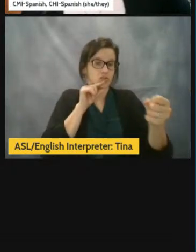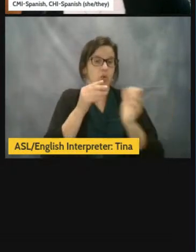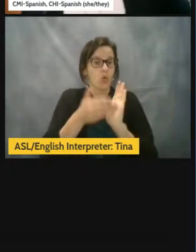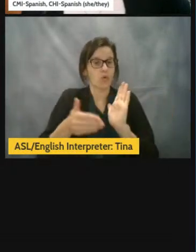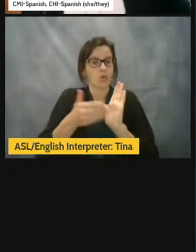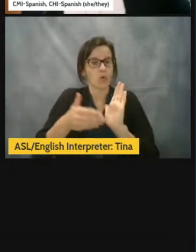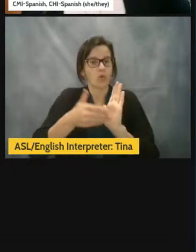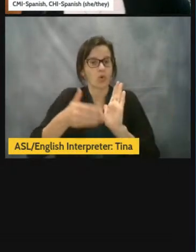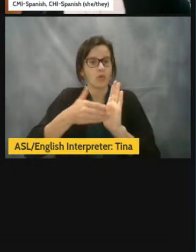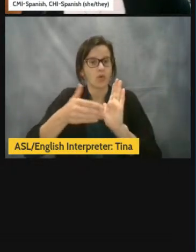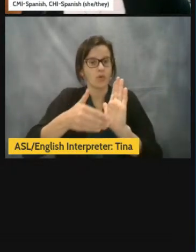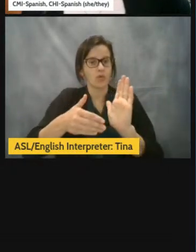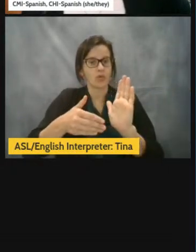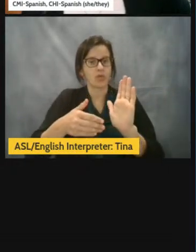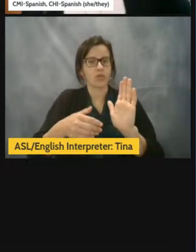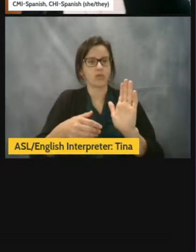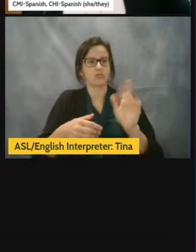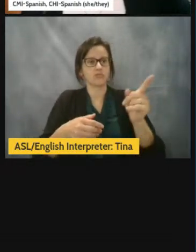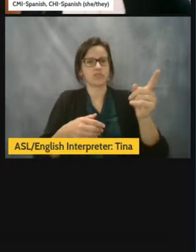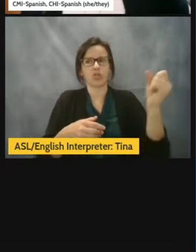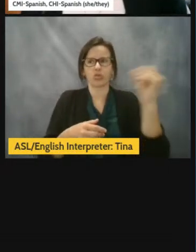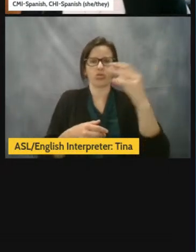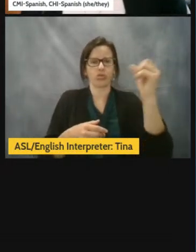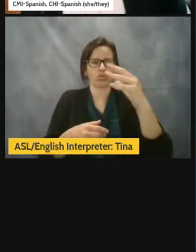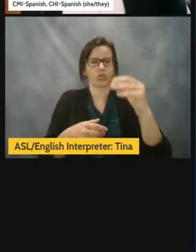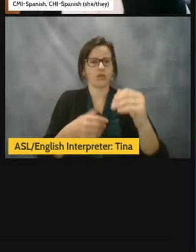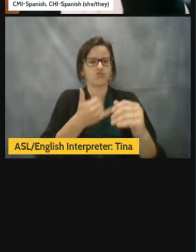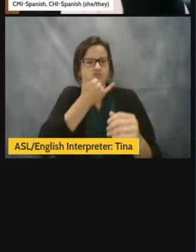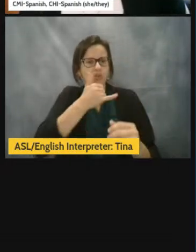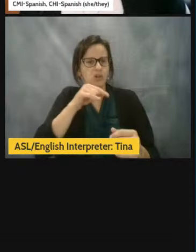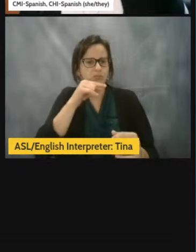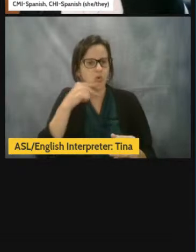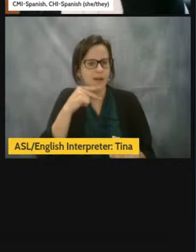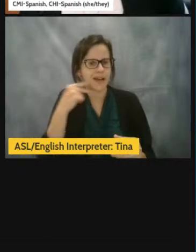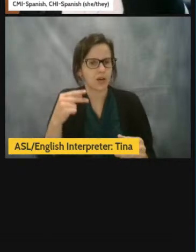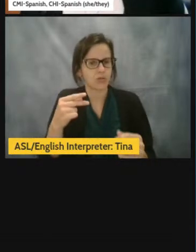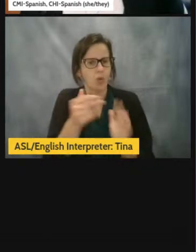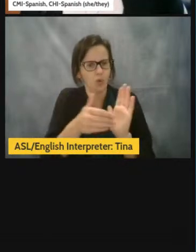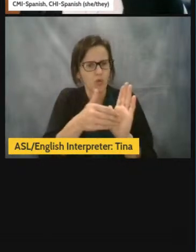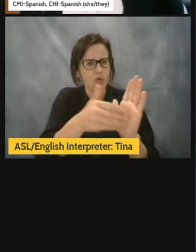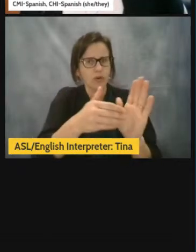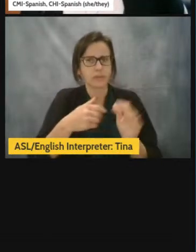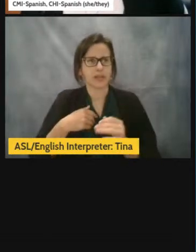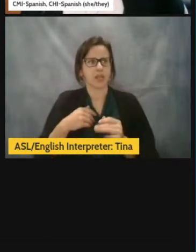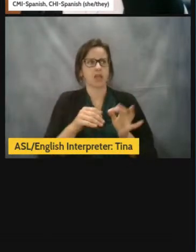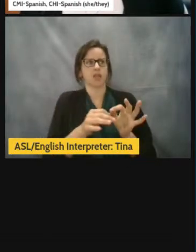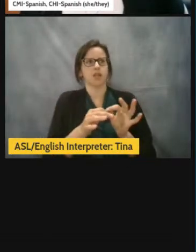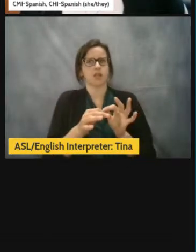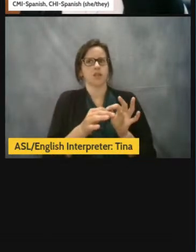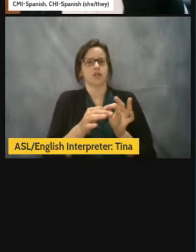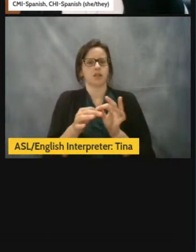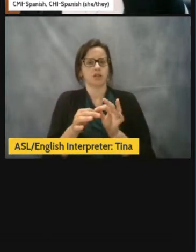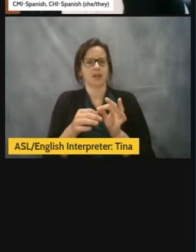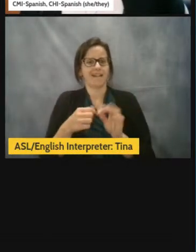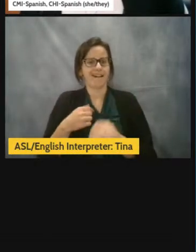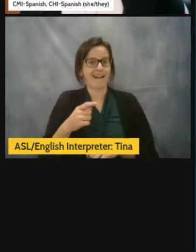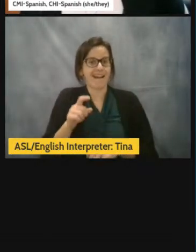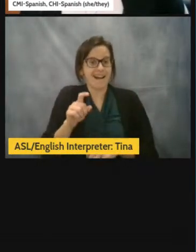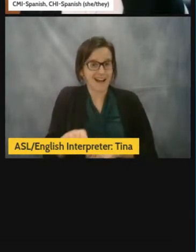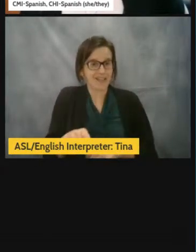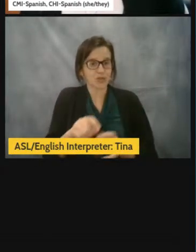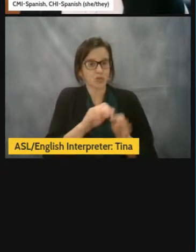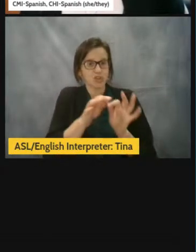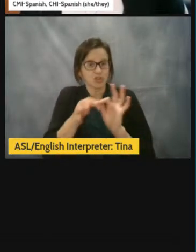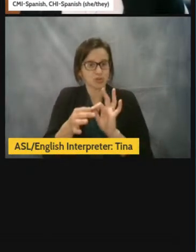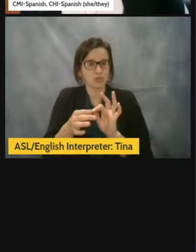here? Okay. If I am faced with interpreting gender-neutral pronouns, knowing how